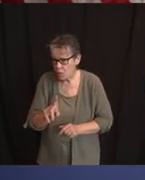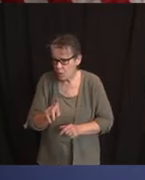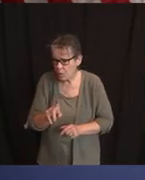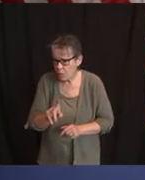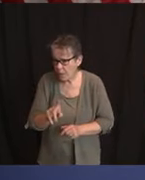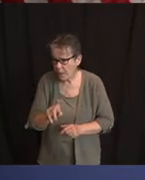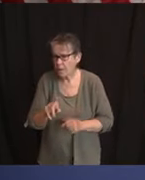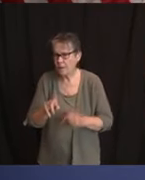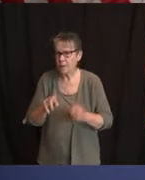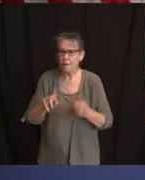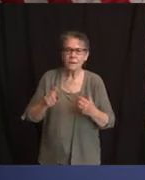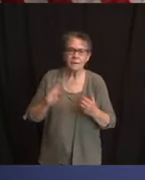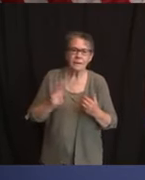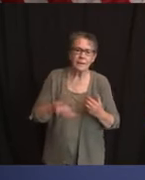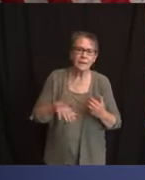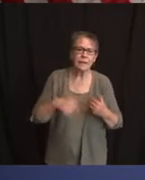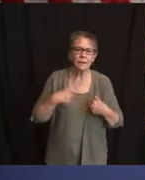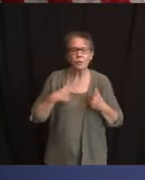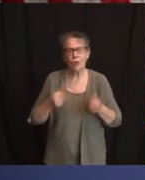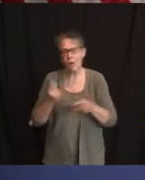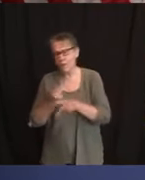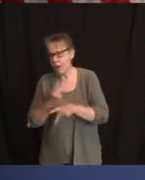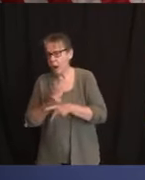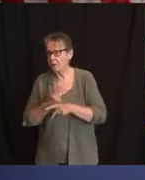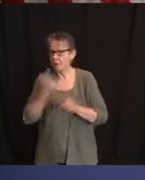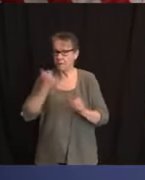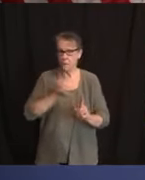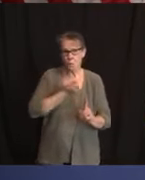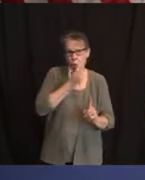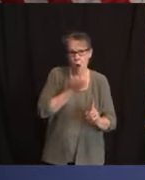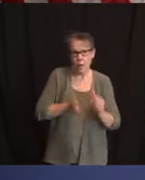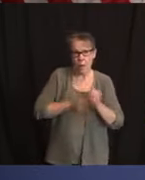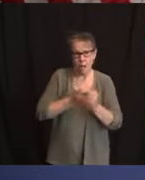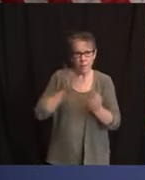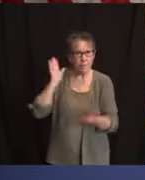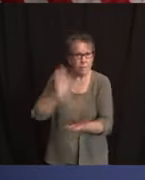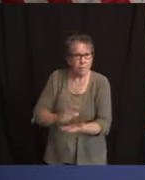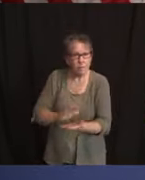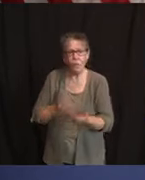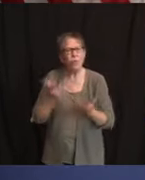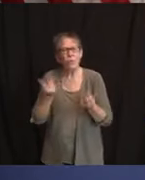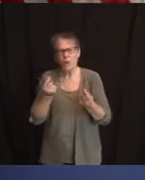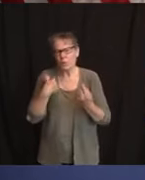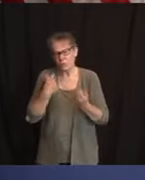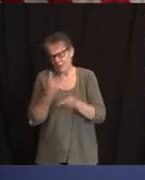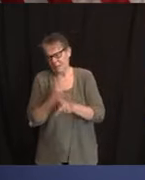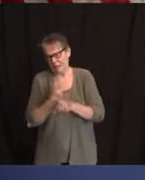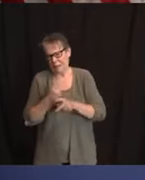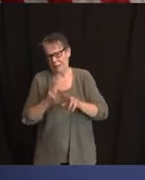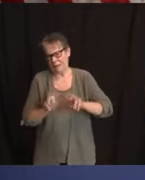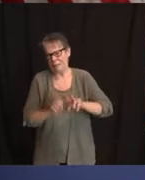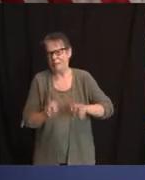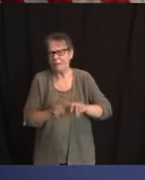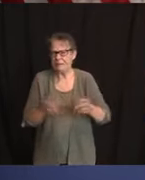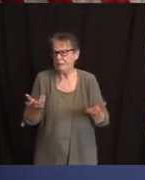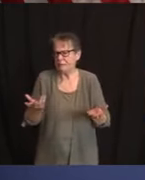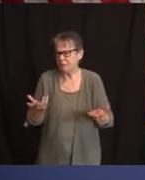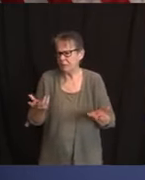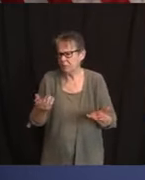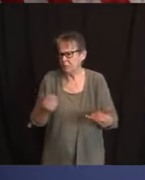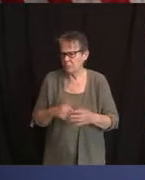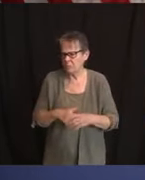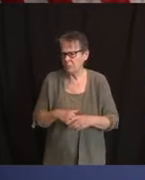did, but there's evidence that suggests the other side of it. I'll let Ed jump in. There's no question social distancing,